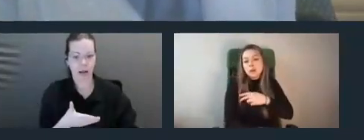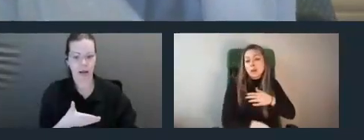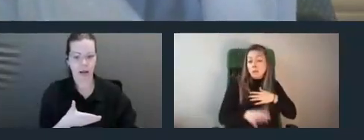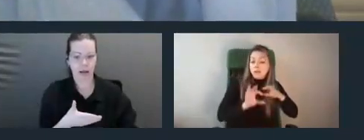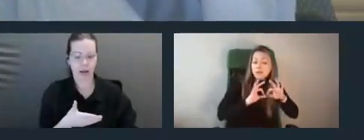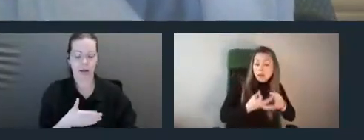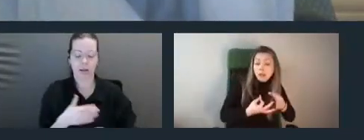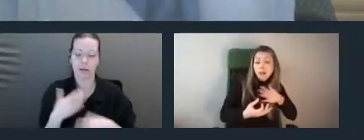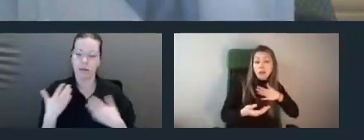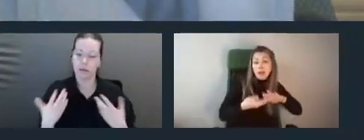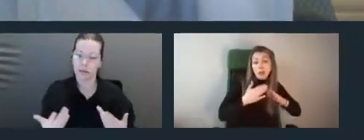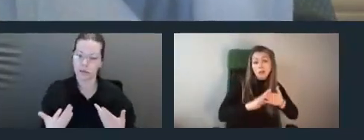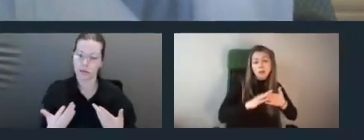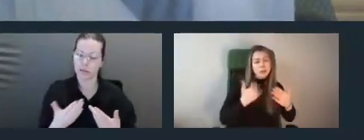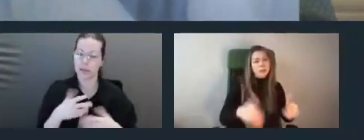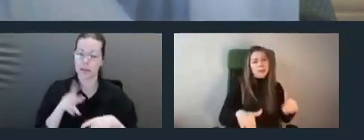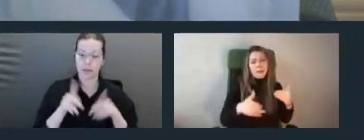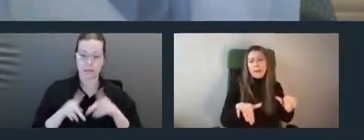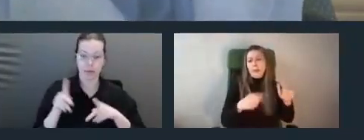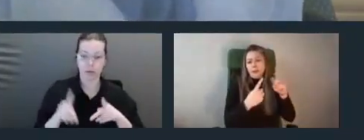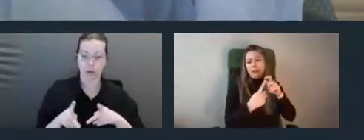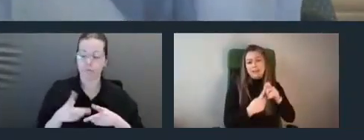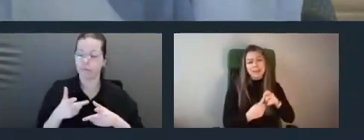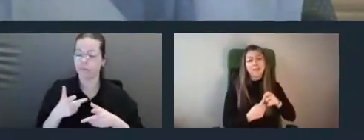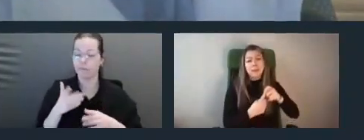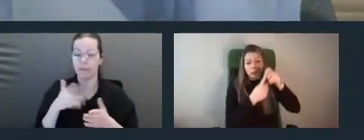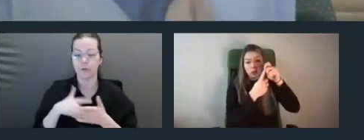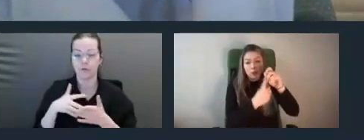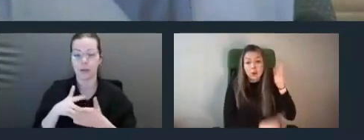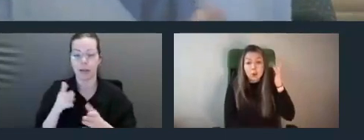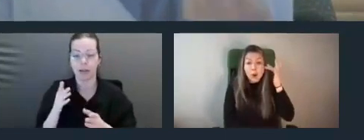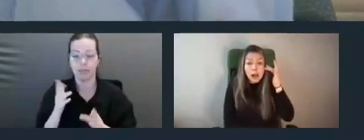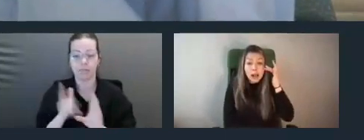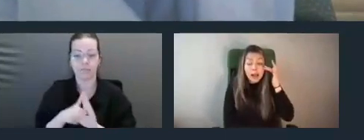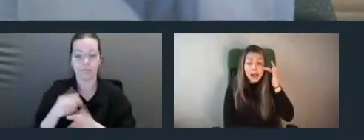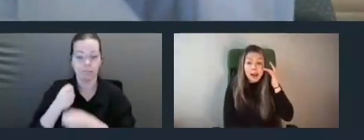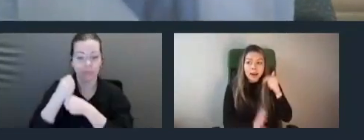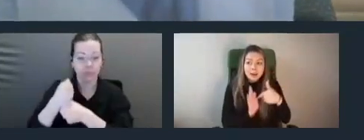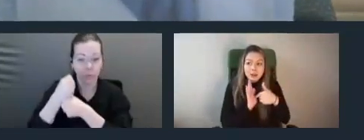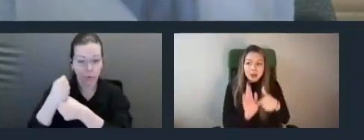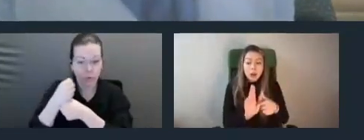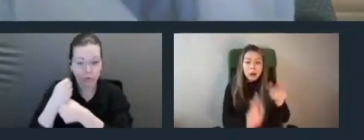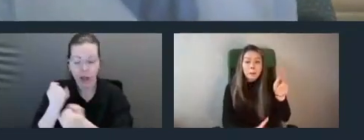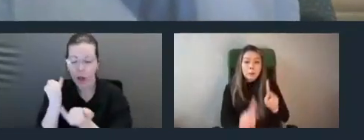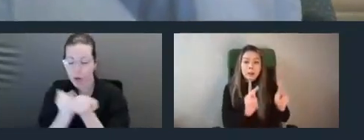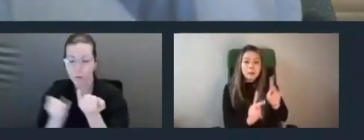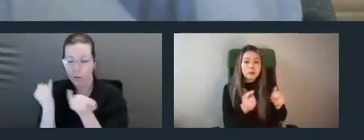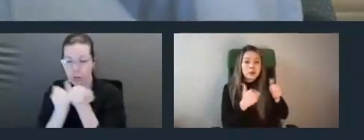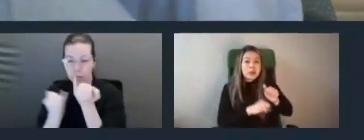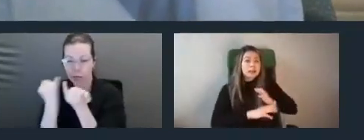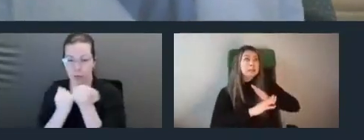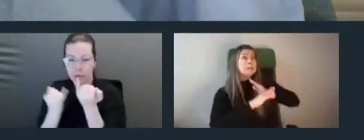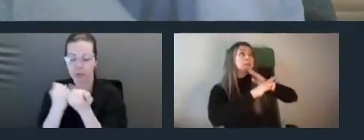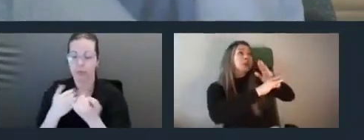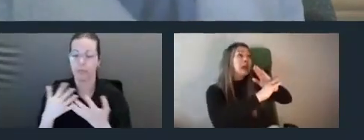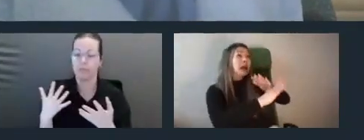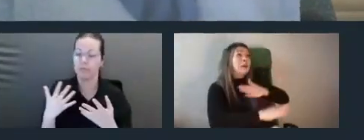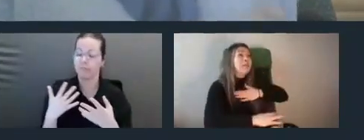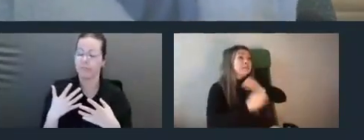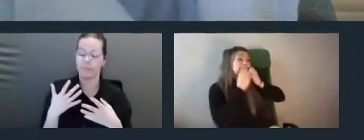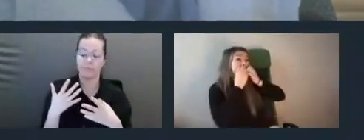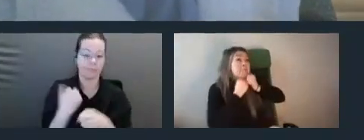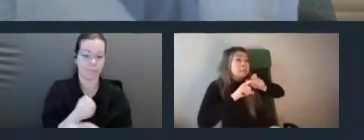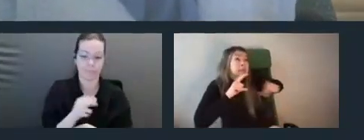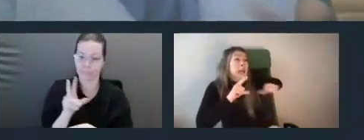very special because it shows that people actually lost their lives to protect their mother tongue. In Ontario, this movement also